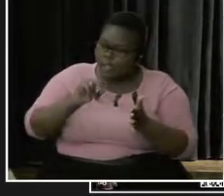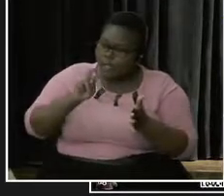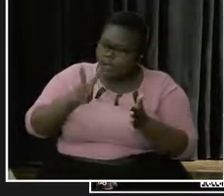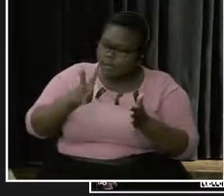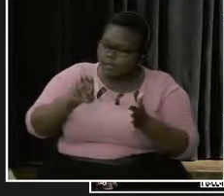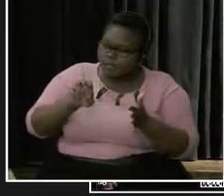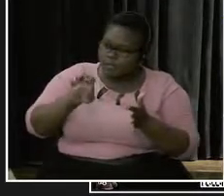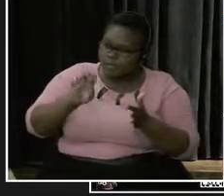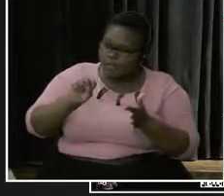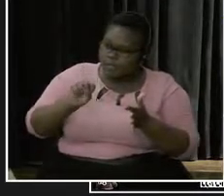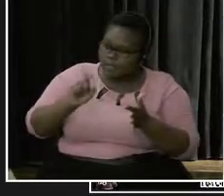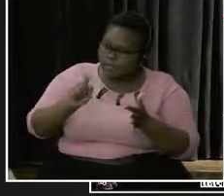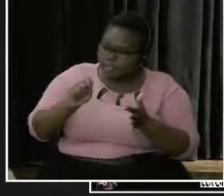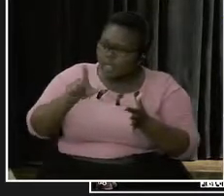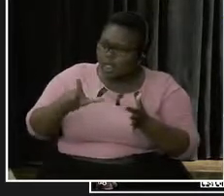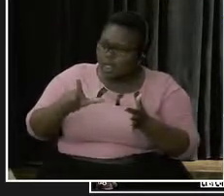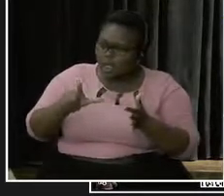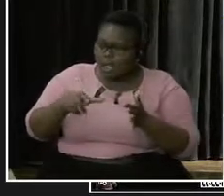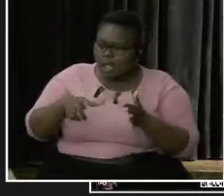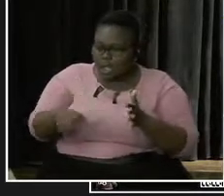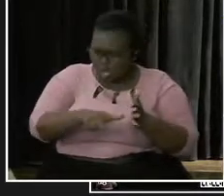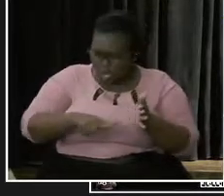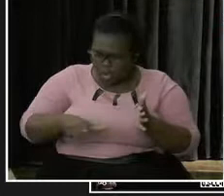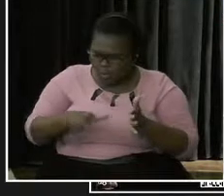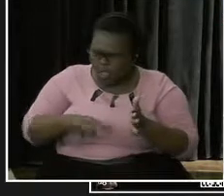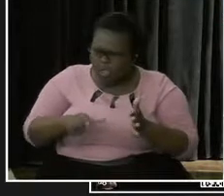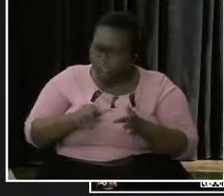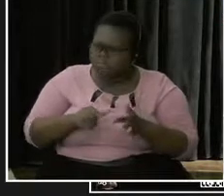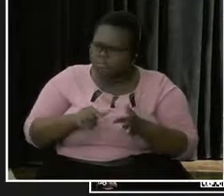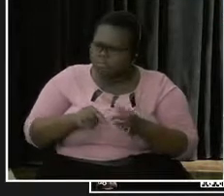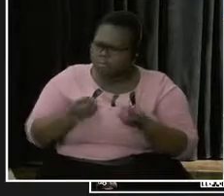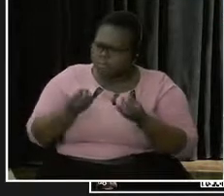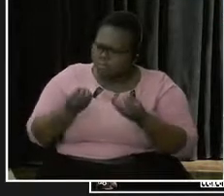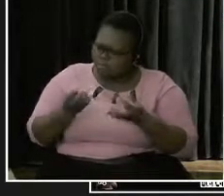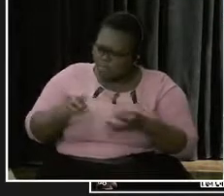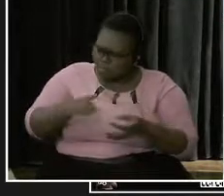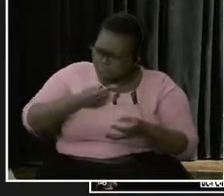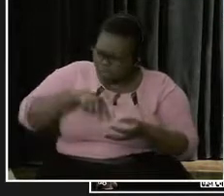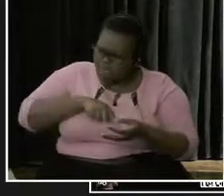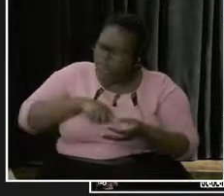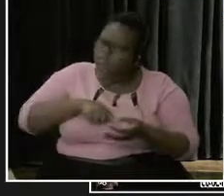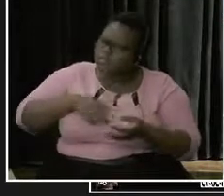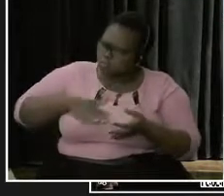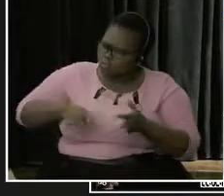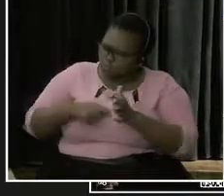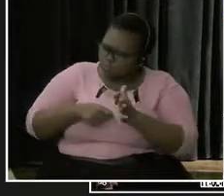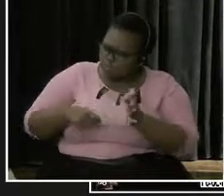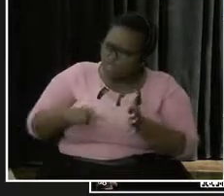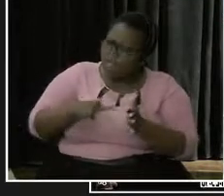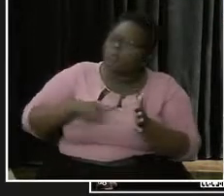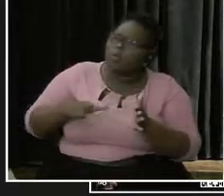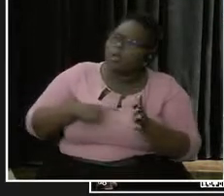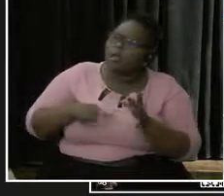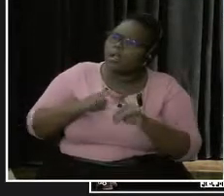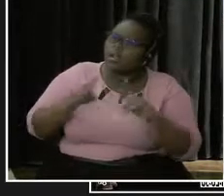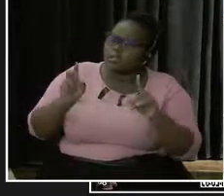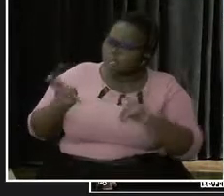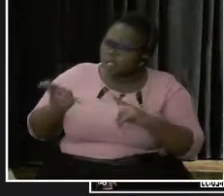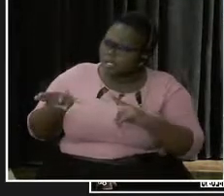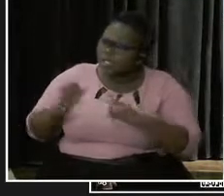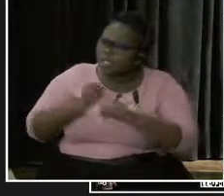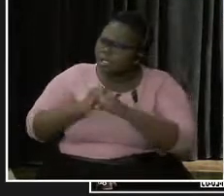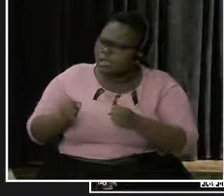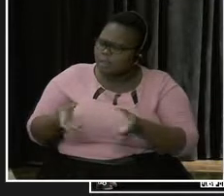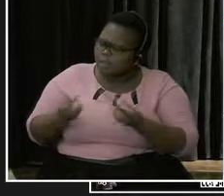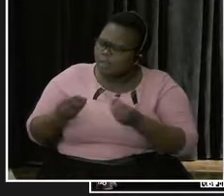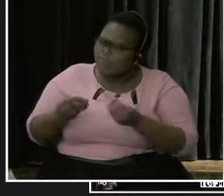of us, we're committed to supporting local and buying local. But it's, again, ironic that we don't get these reports.